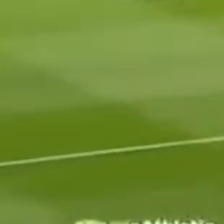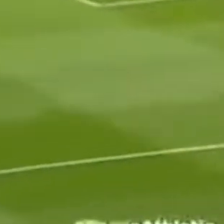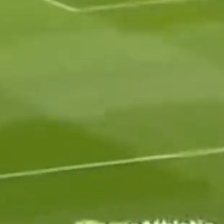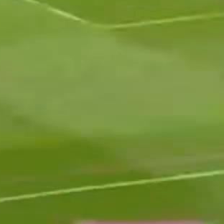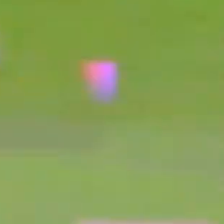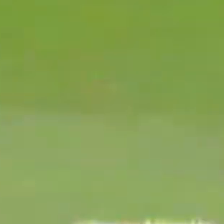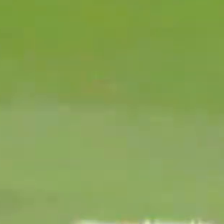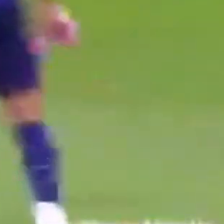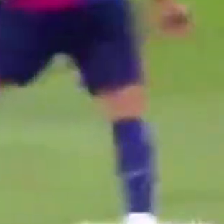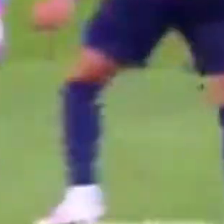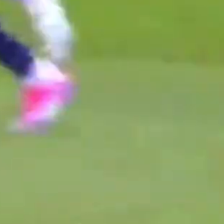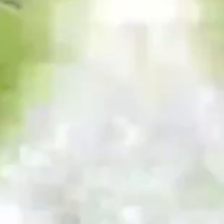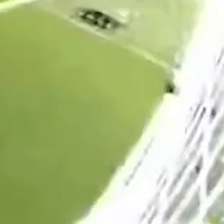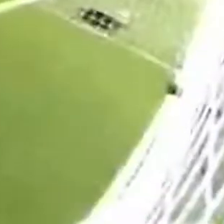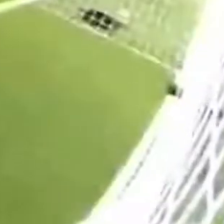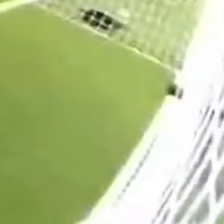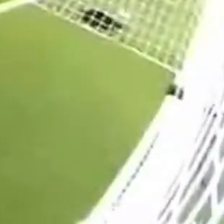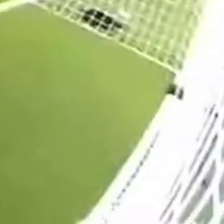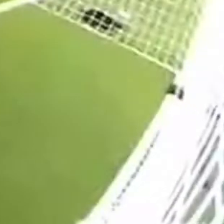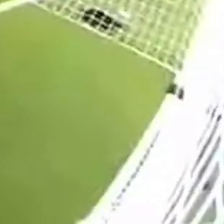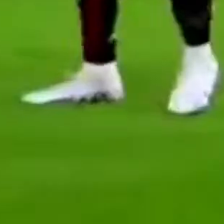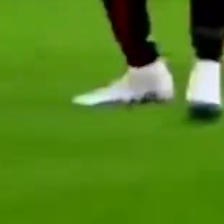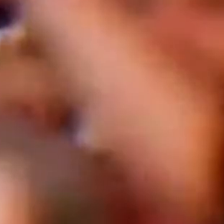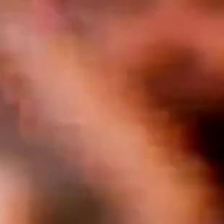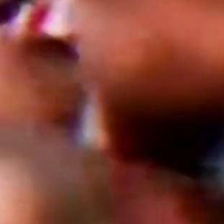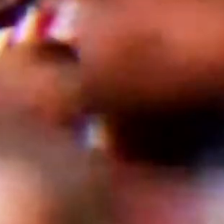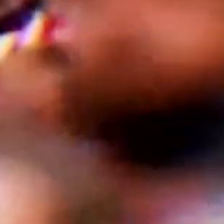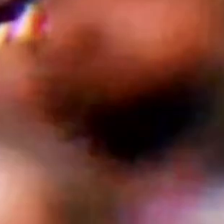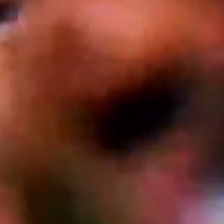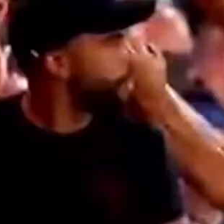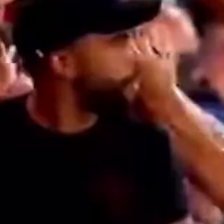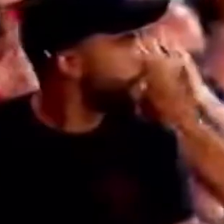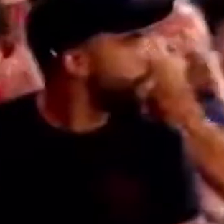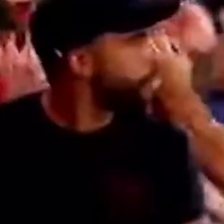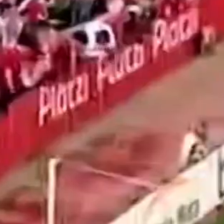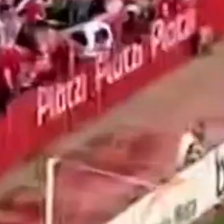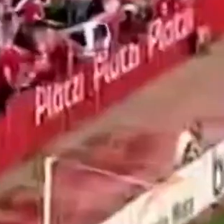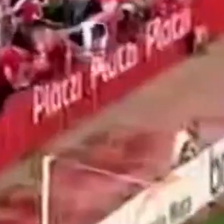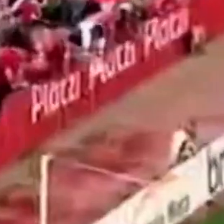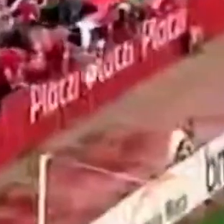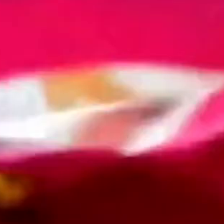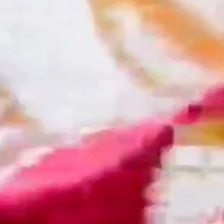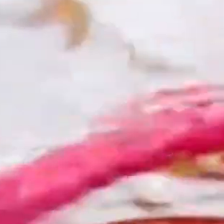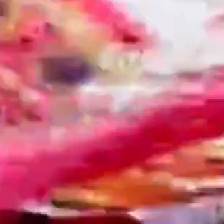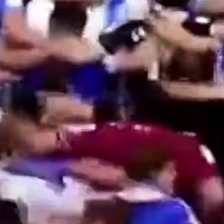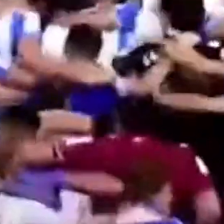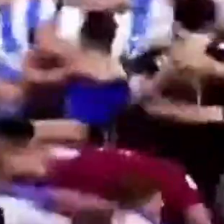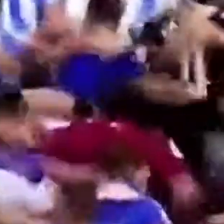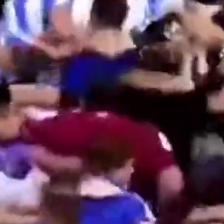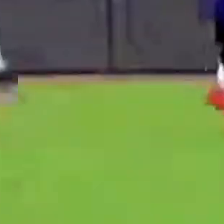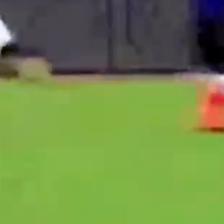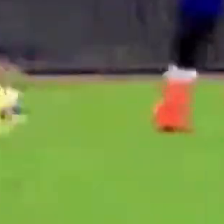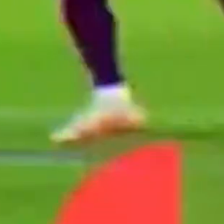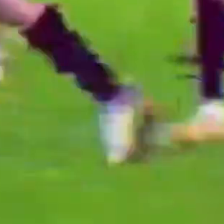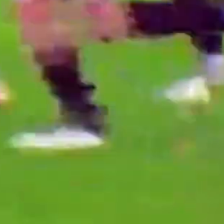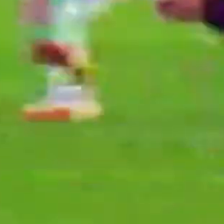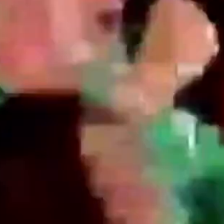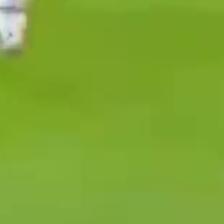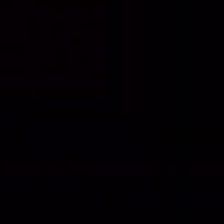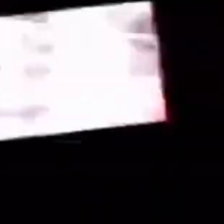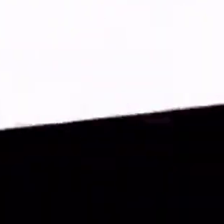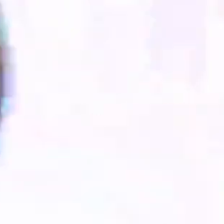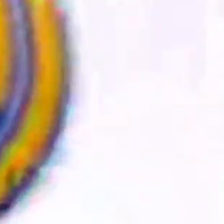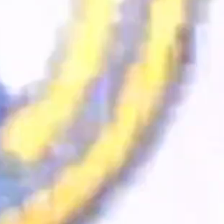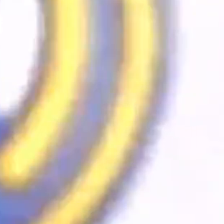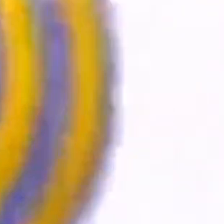OD Smart. Catch the return of club football as we love it with the flair of La Liga. On Sunday, 15th September,